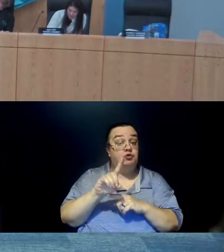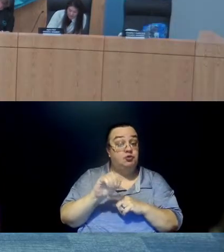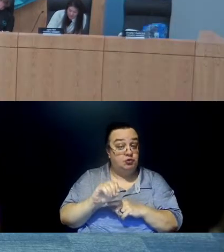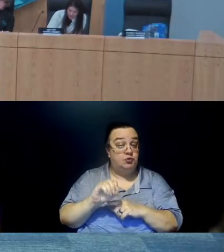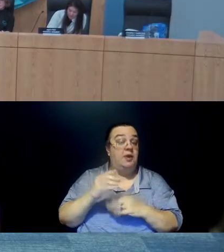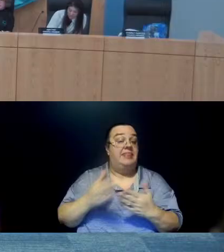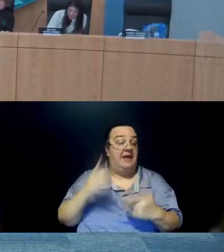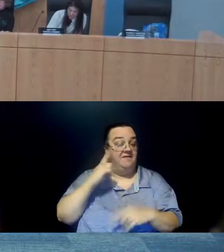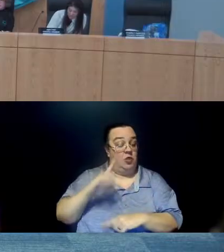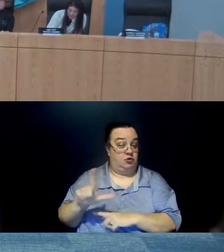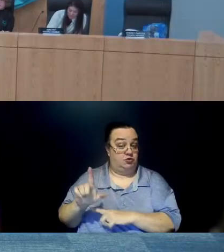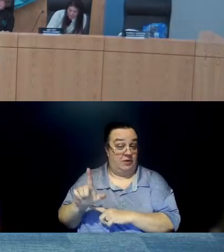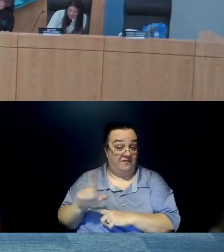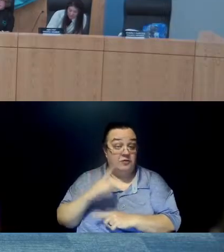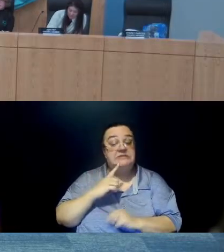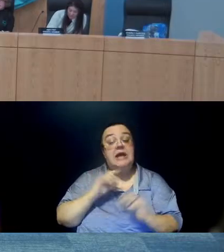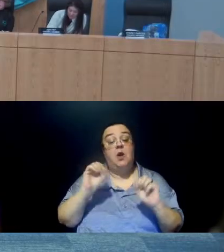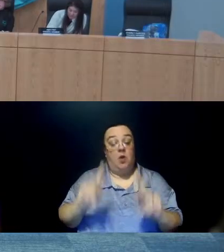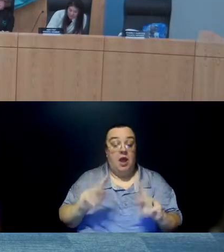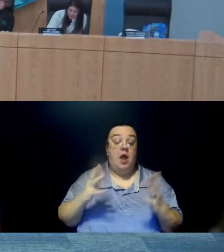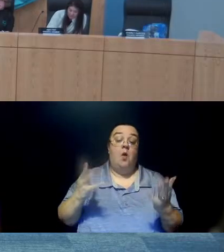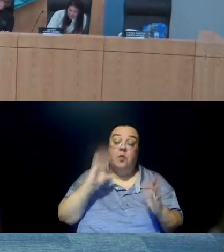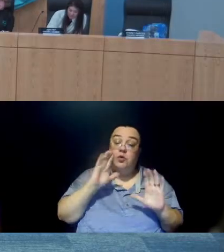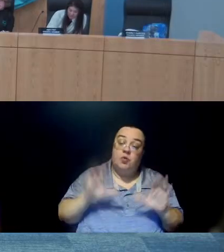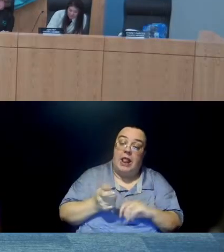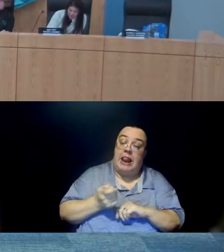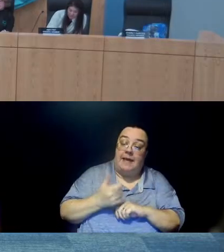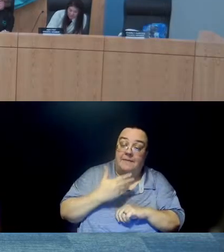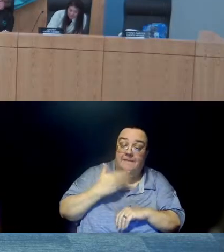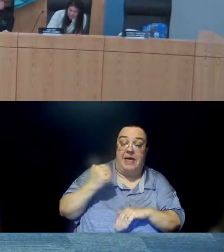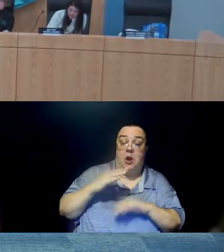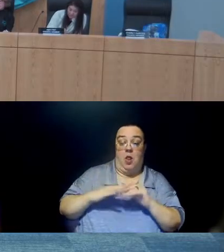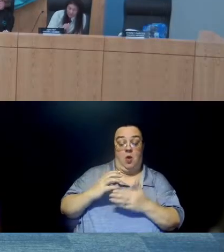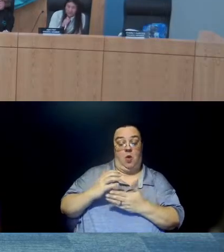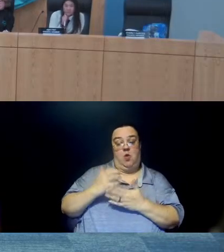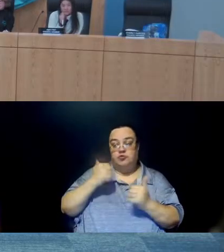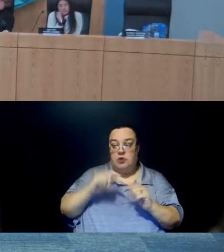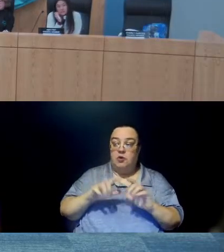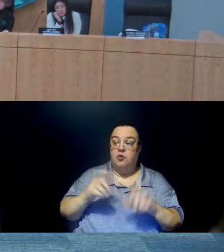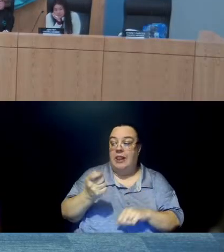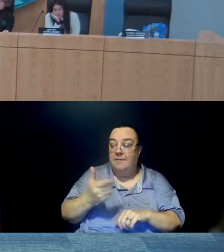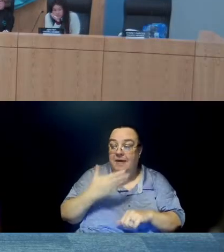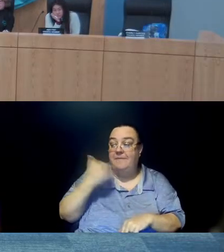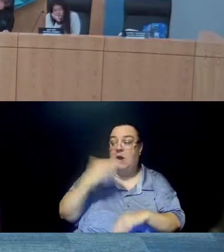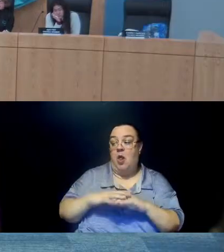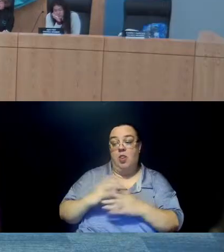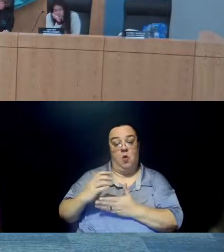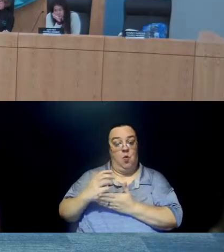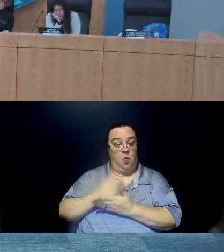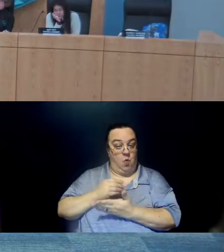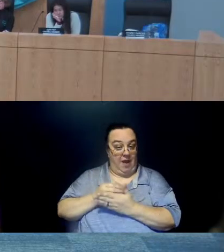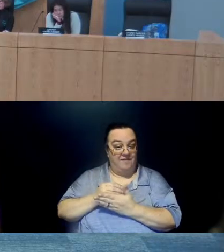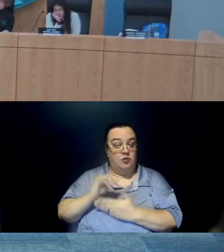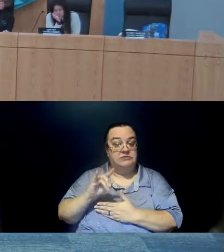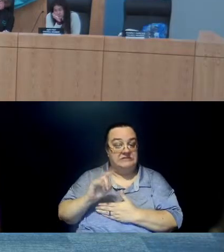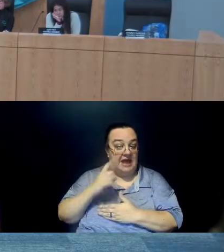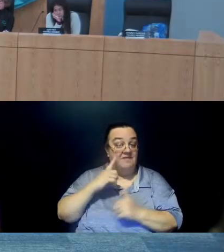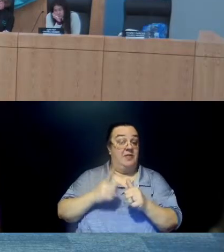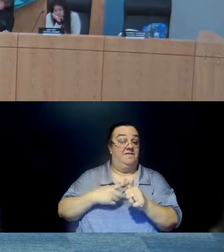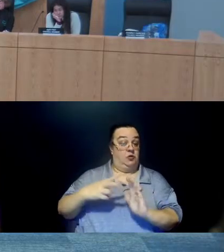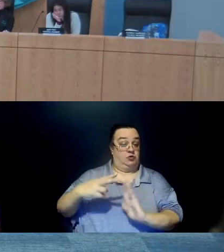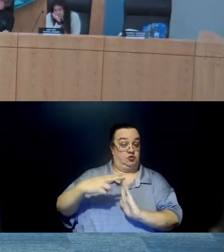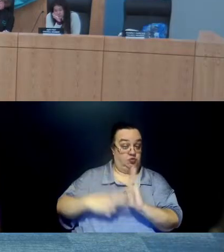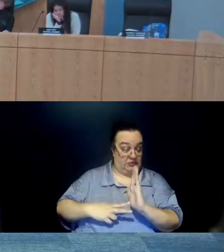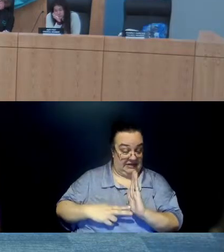Is, okay, well, we're going to do a little bit better on the revenue. We're going to try to do a little bit better on the revenue side for the first reader with